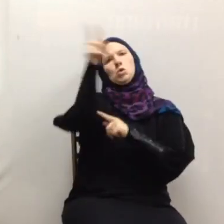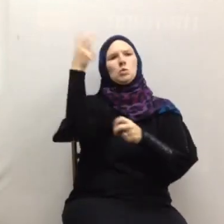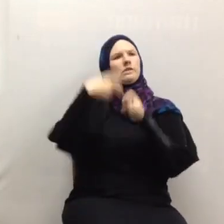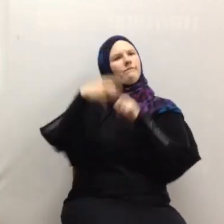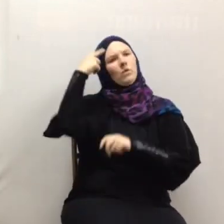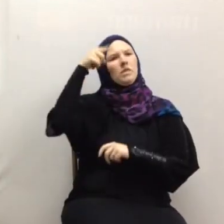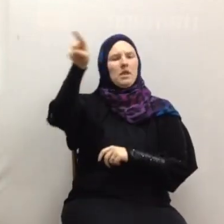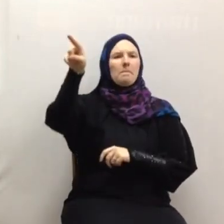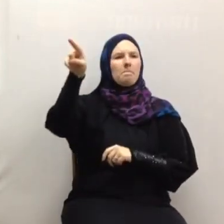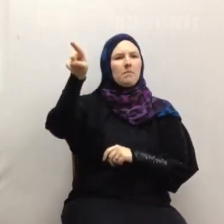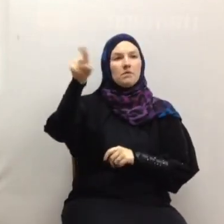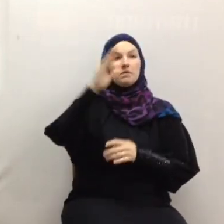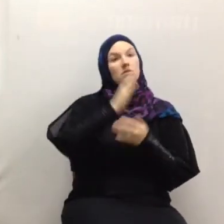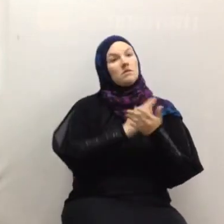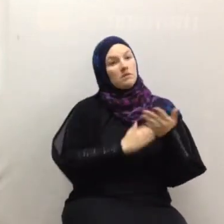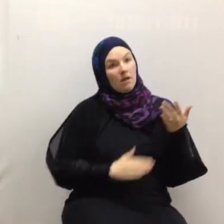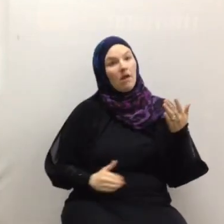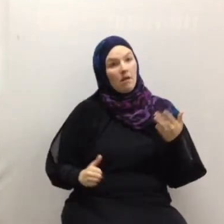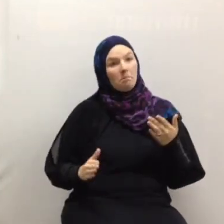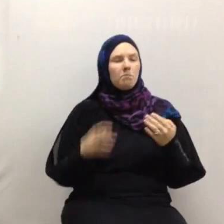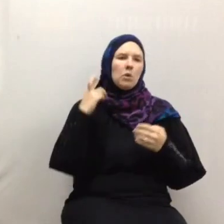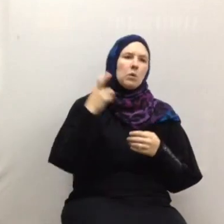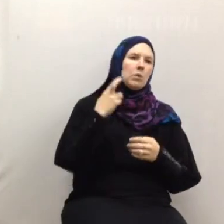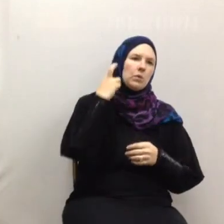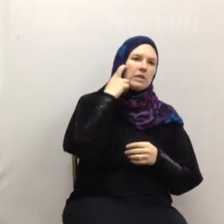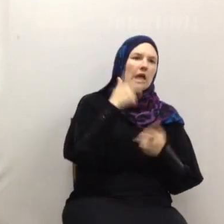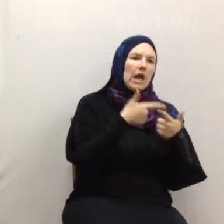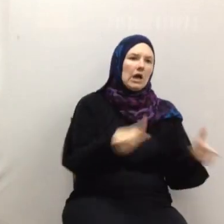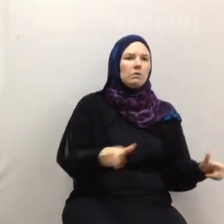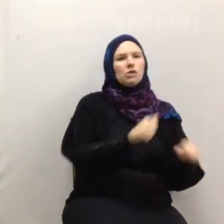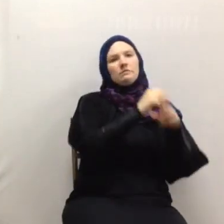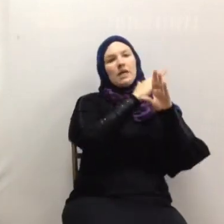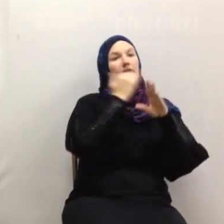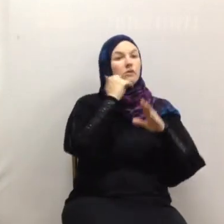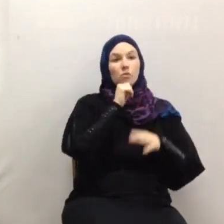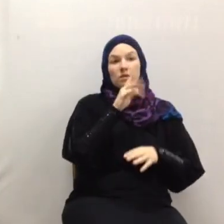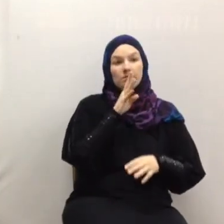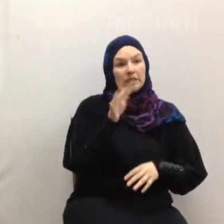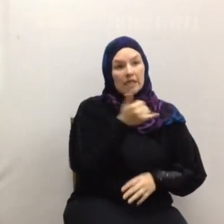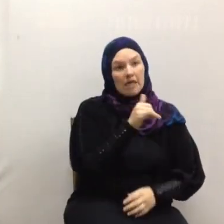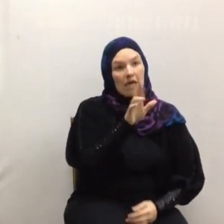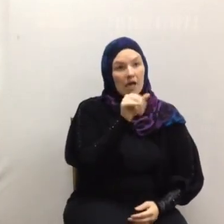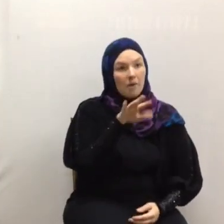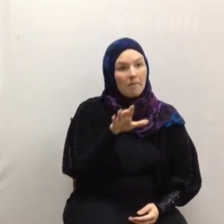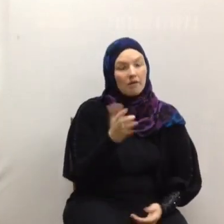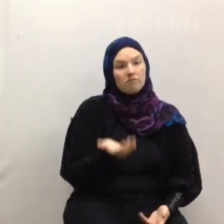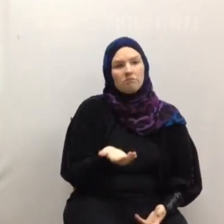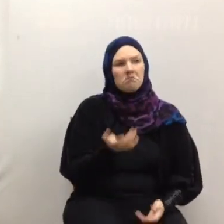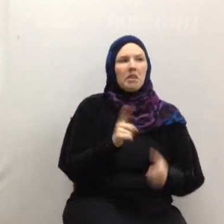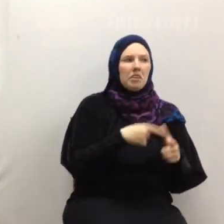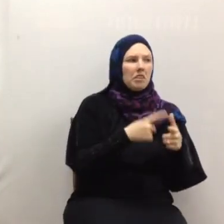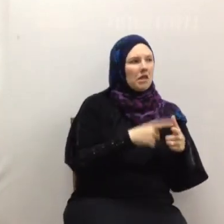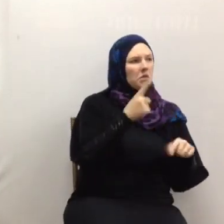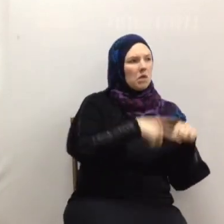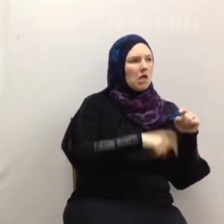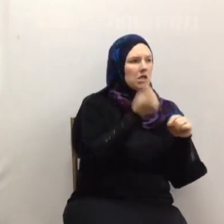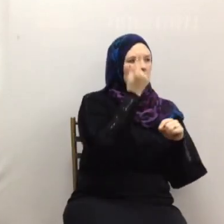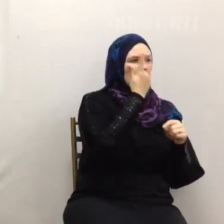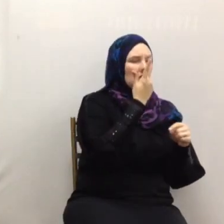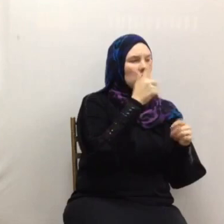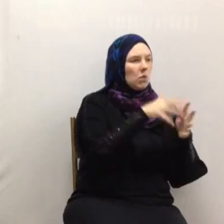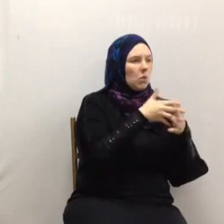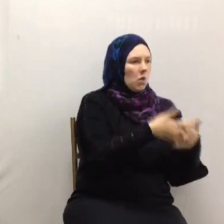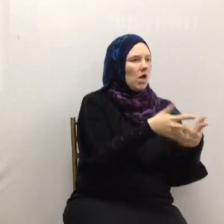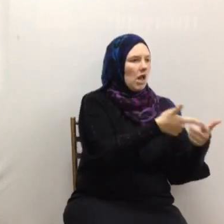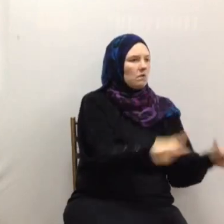Some practical reasons could be language barrier. If you don't speak Arabic, then you don't understand the Arabic language. That's understood.